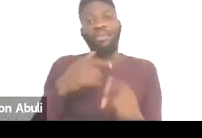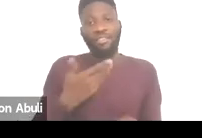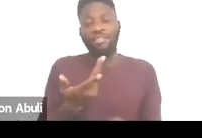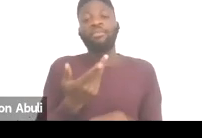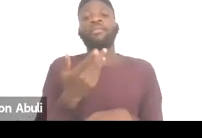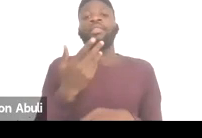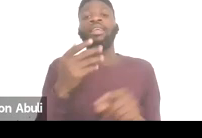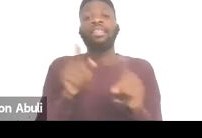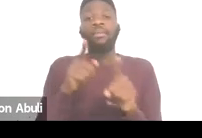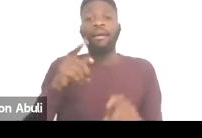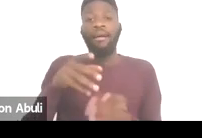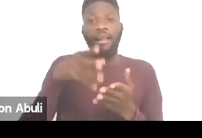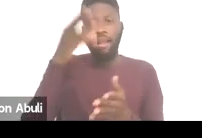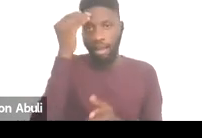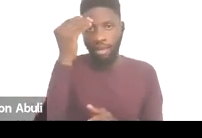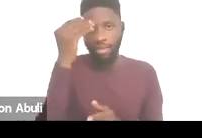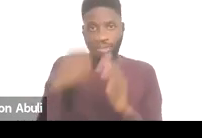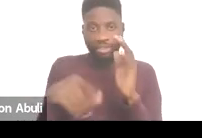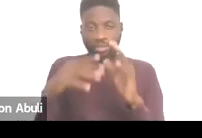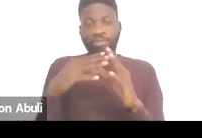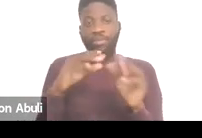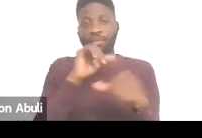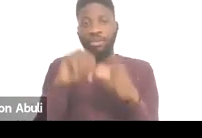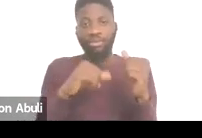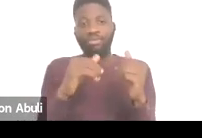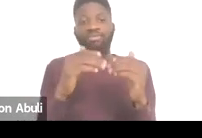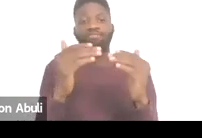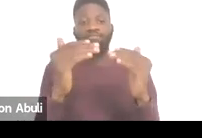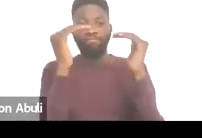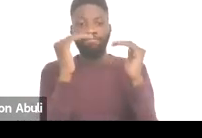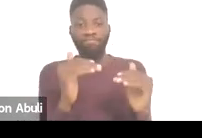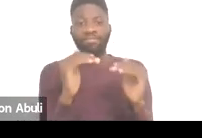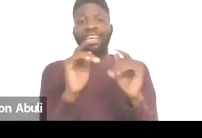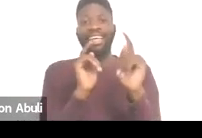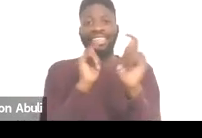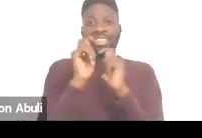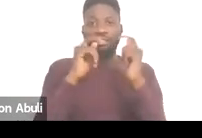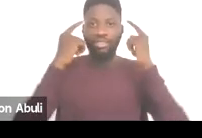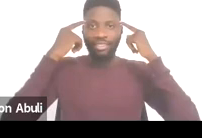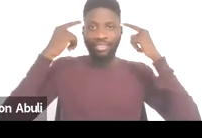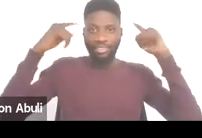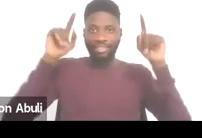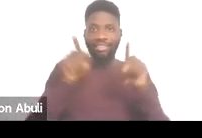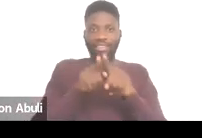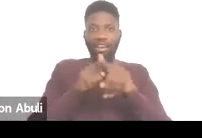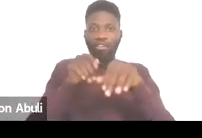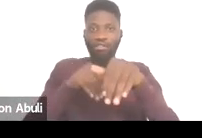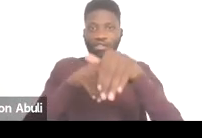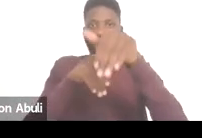We'll also learn about the interview success and follow-up. Maybe,